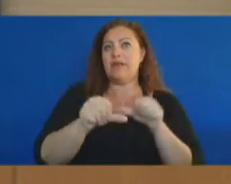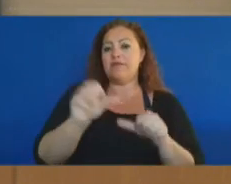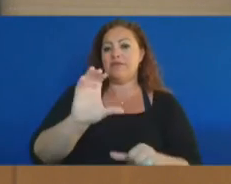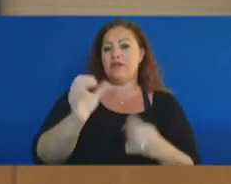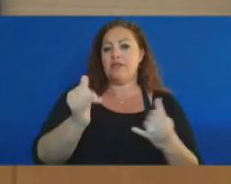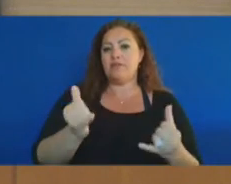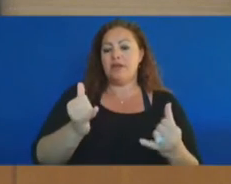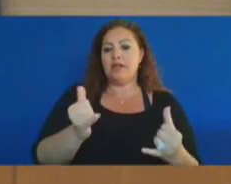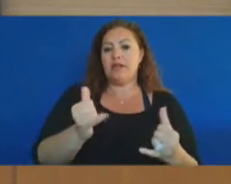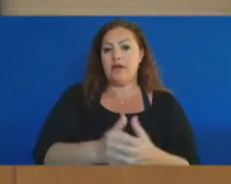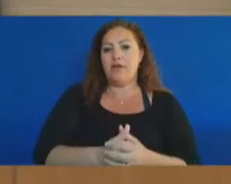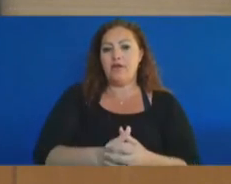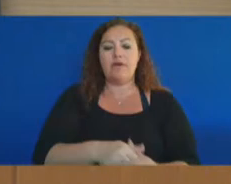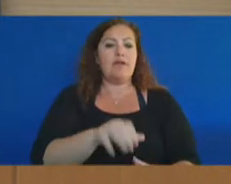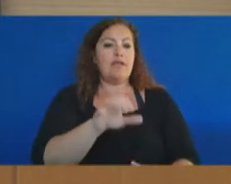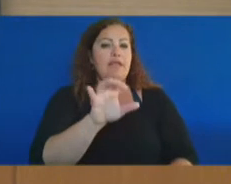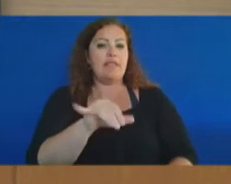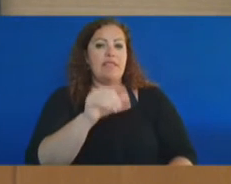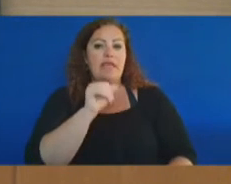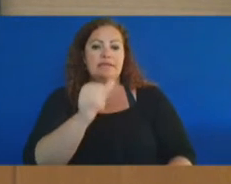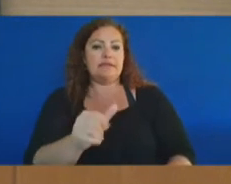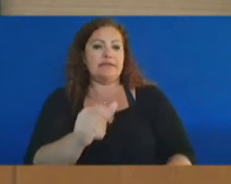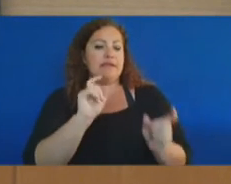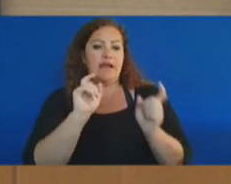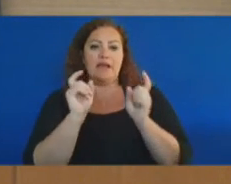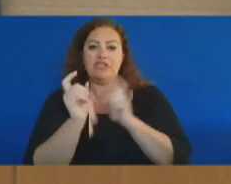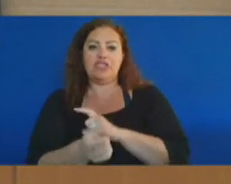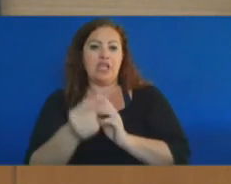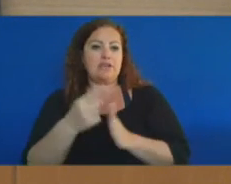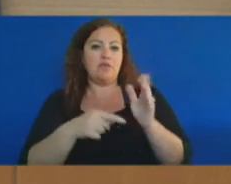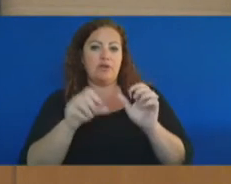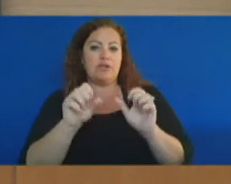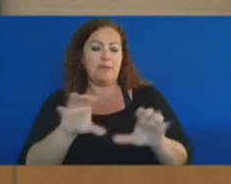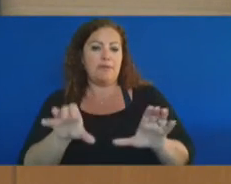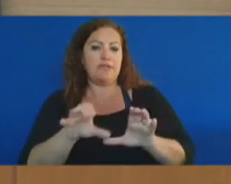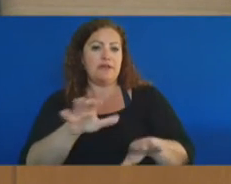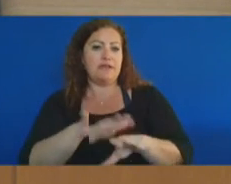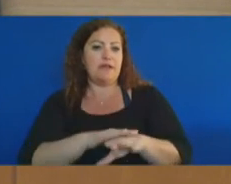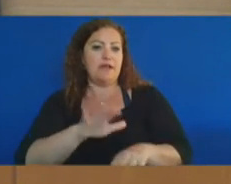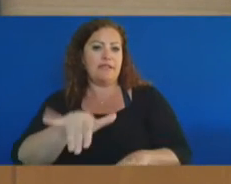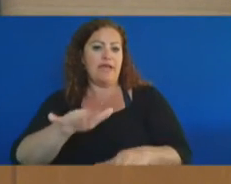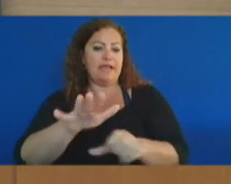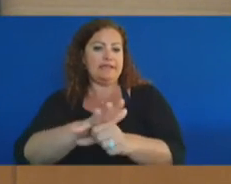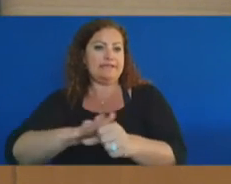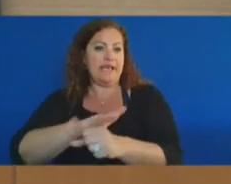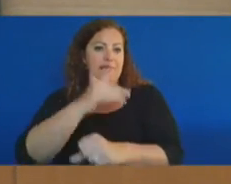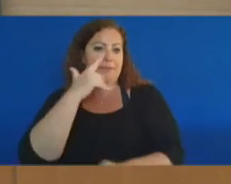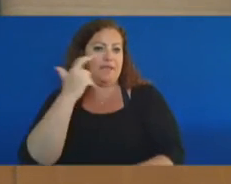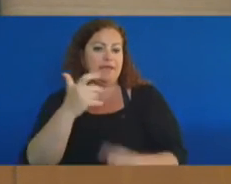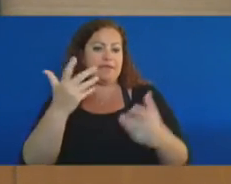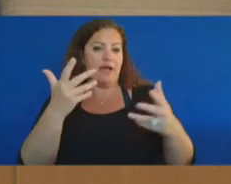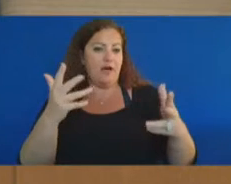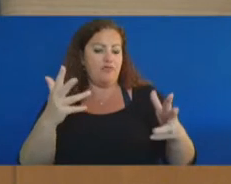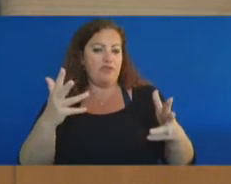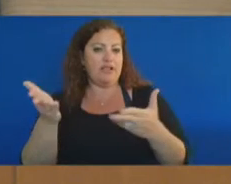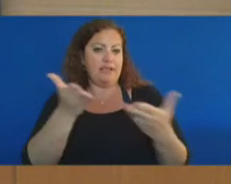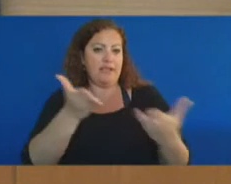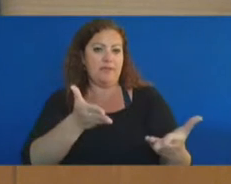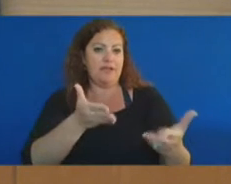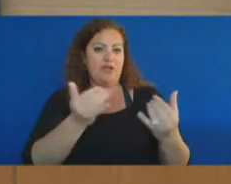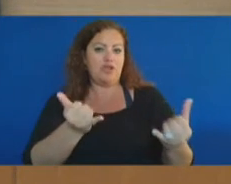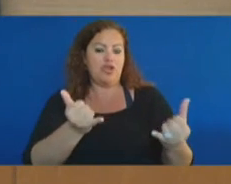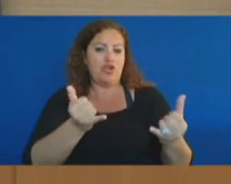this does not change what can be done on that site because is because it's already come in under the current